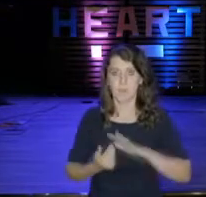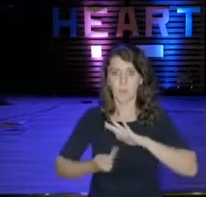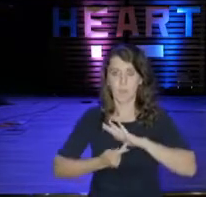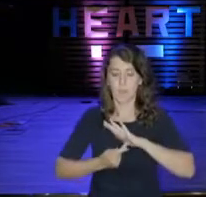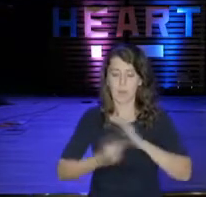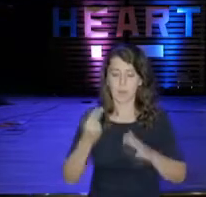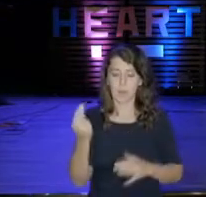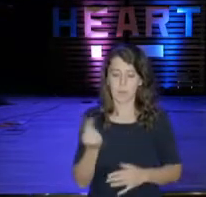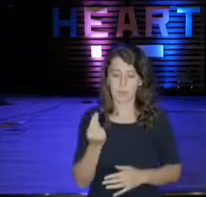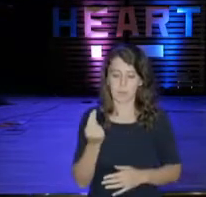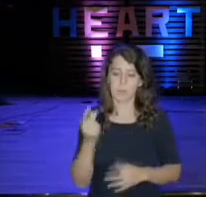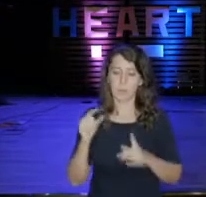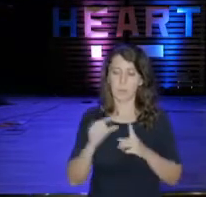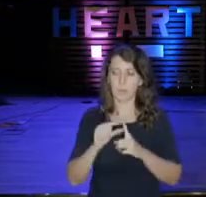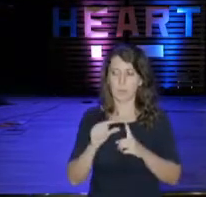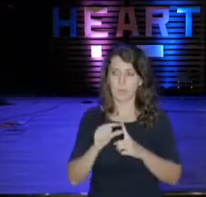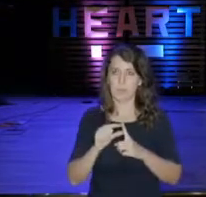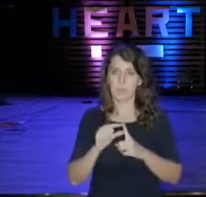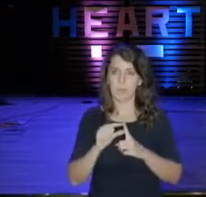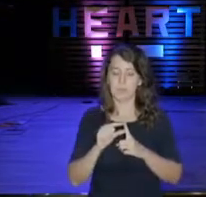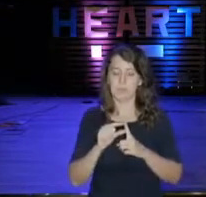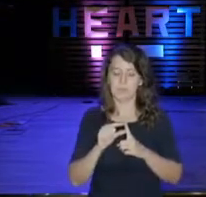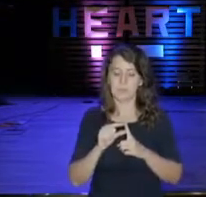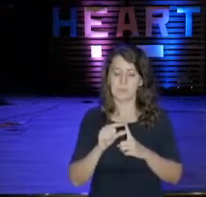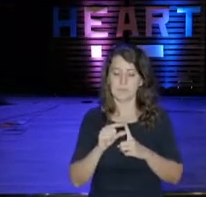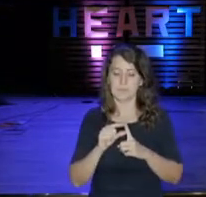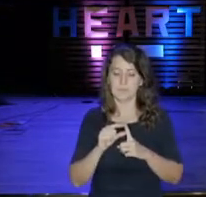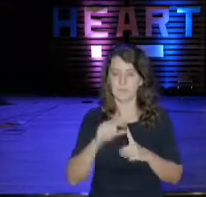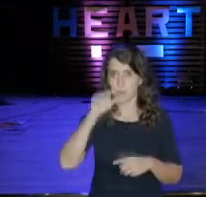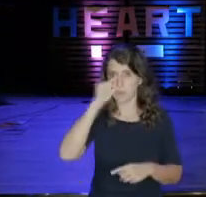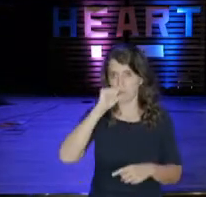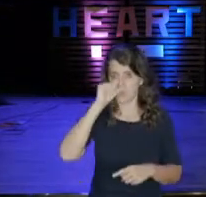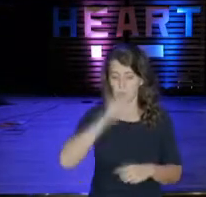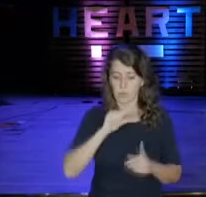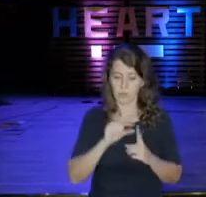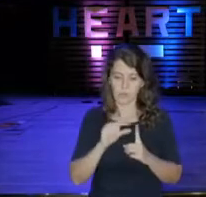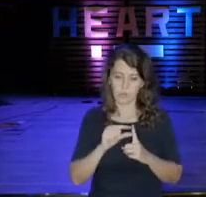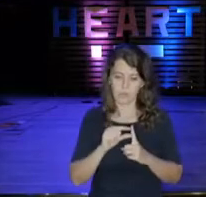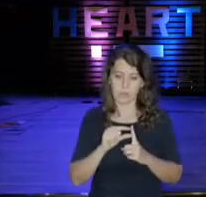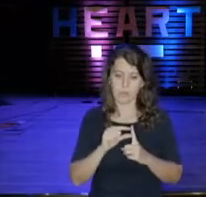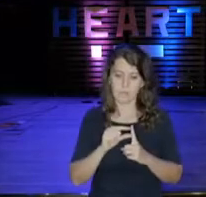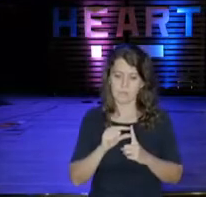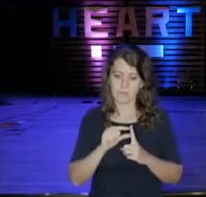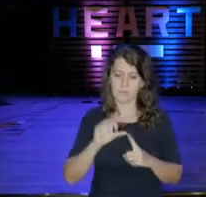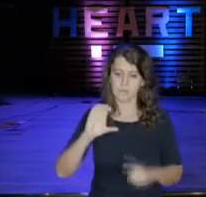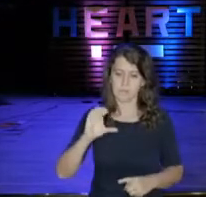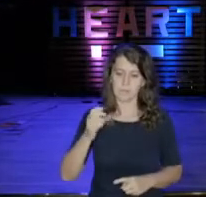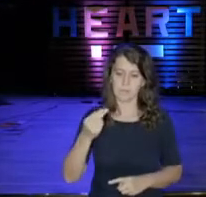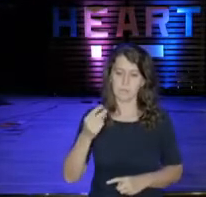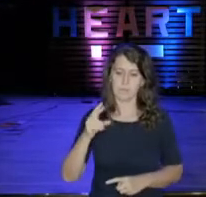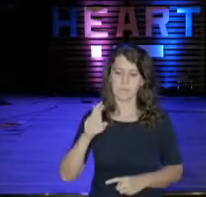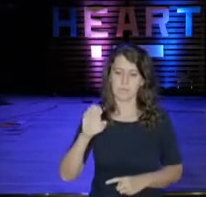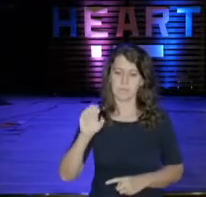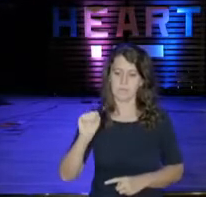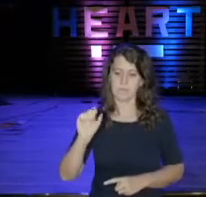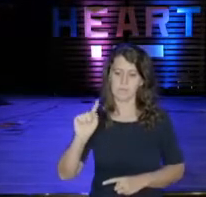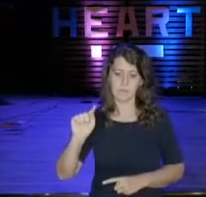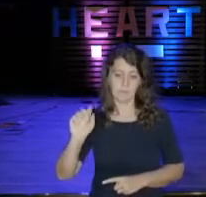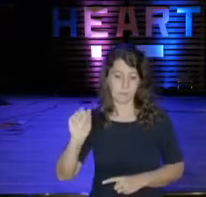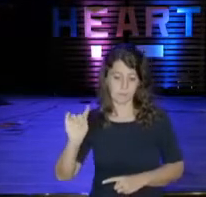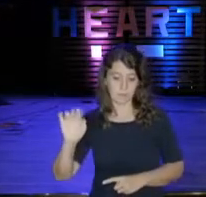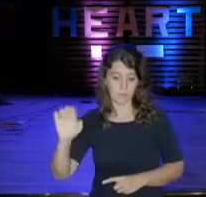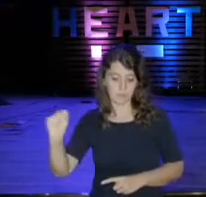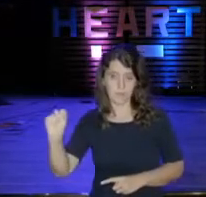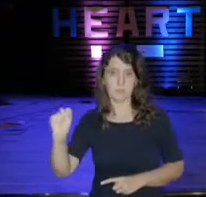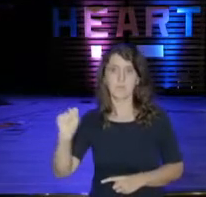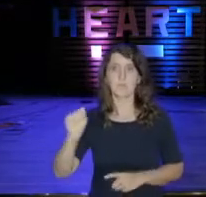uses the word that's described here as kindness, Christistos, which is often described or defined